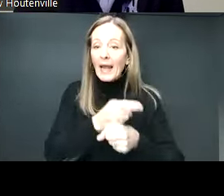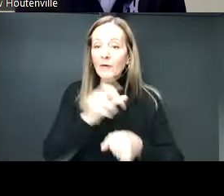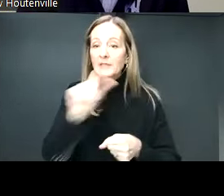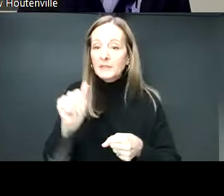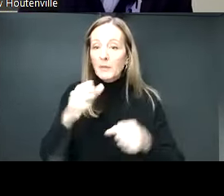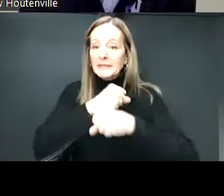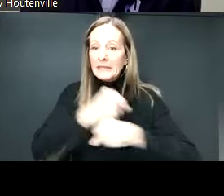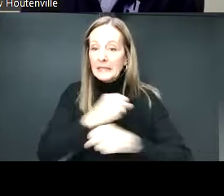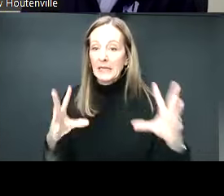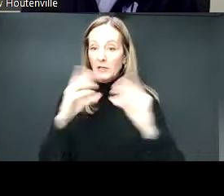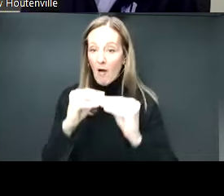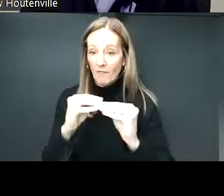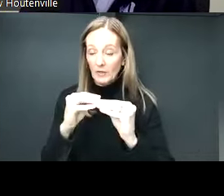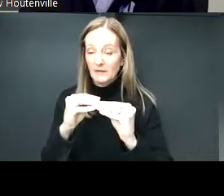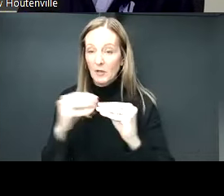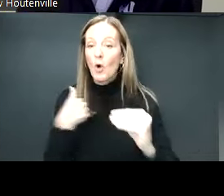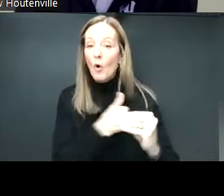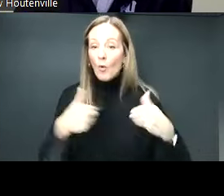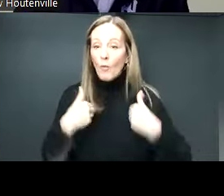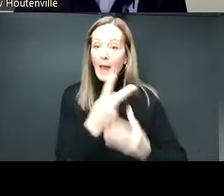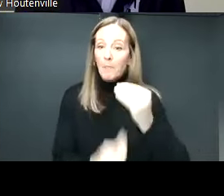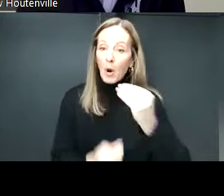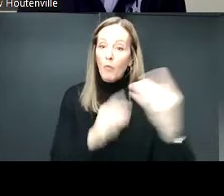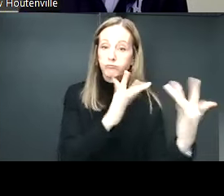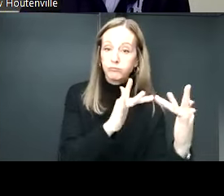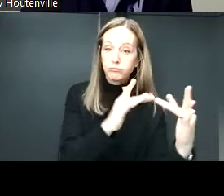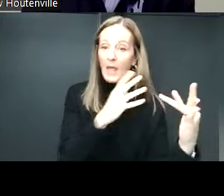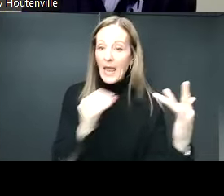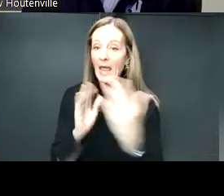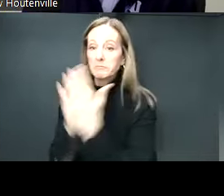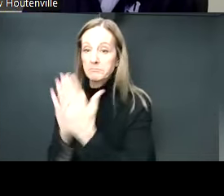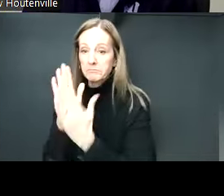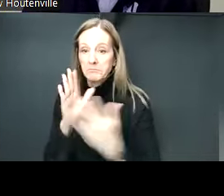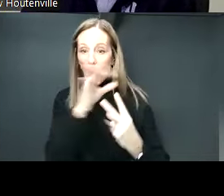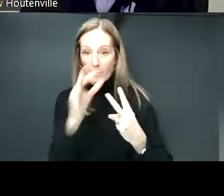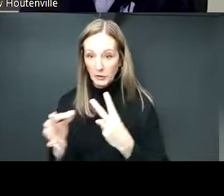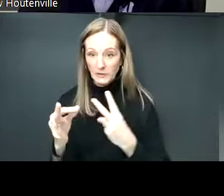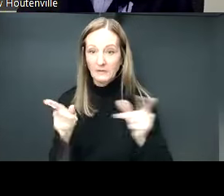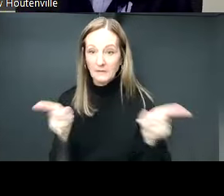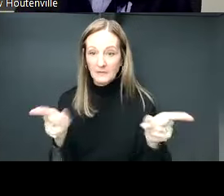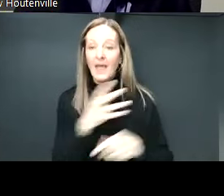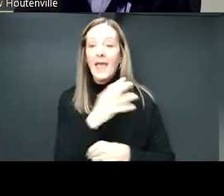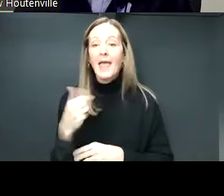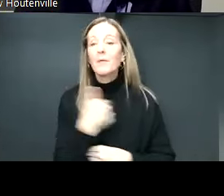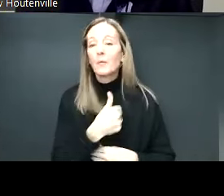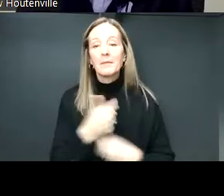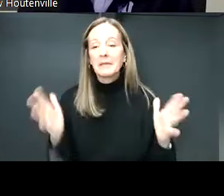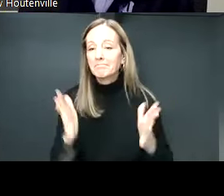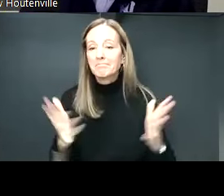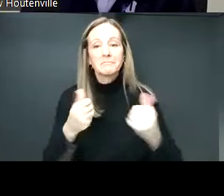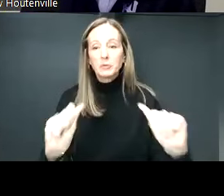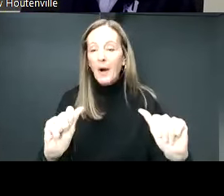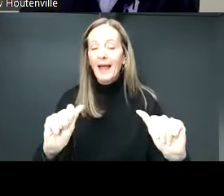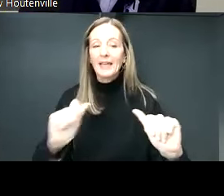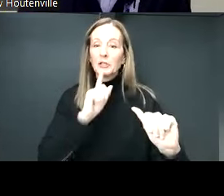Statistics Conference. We have both online and in person, and we've been really trying to boost